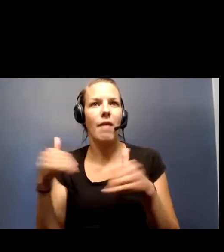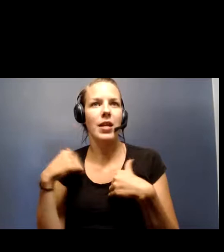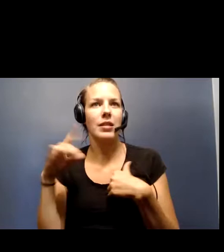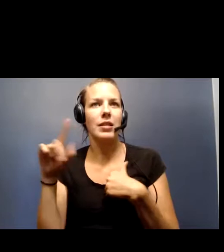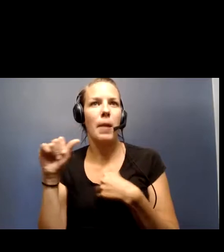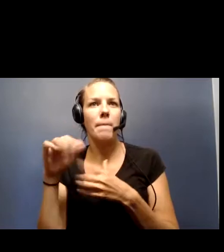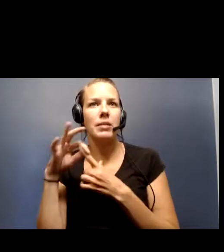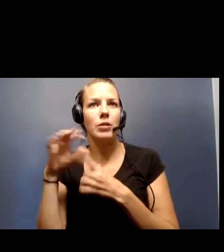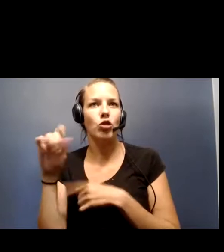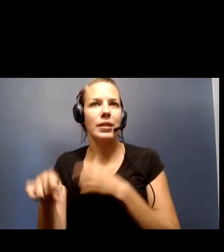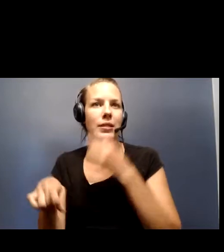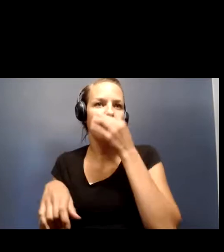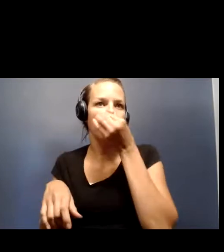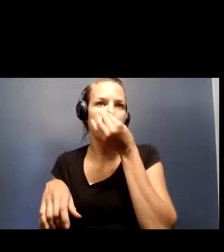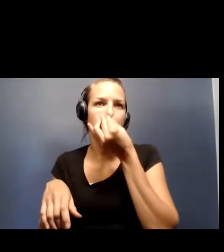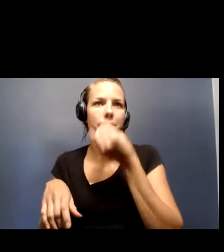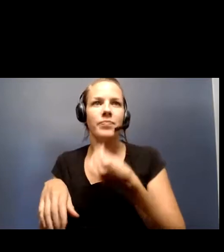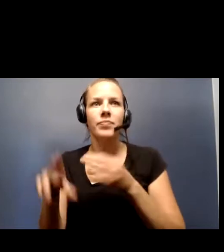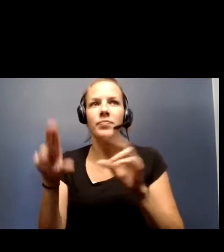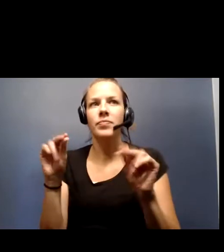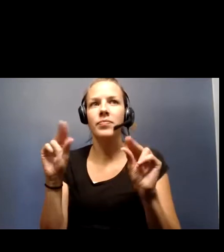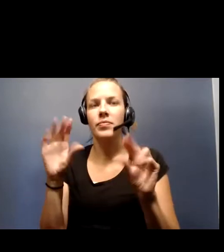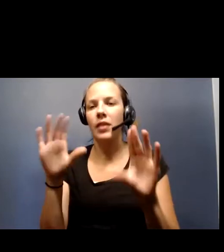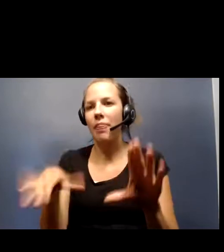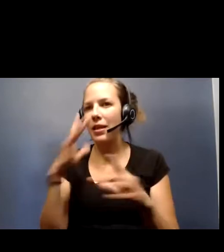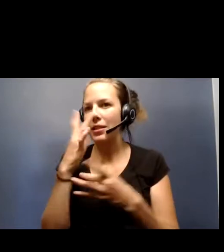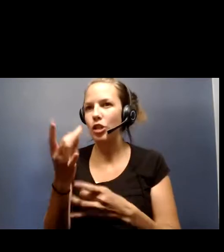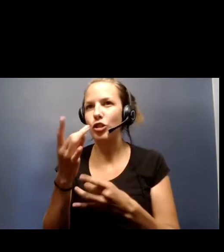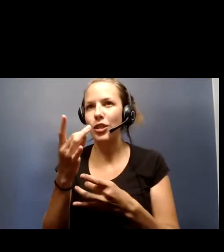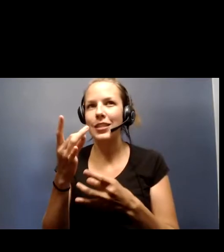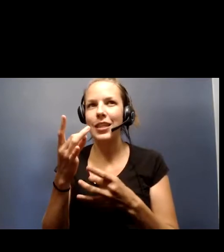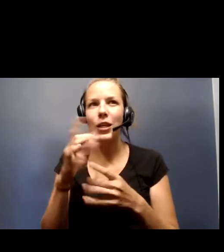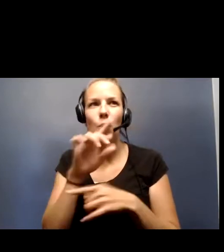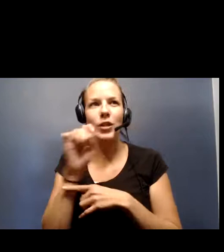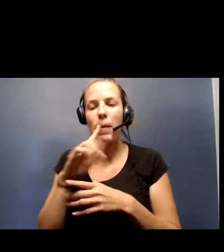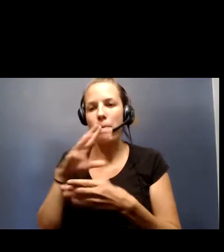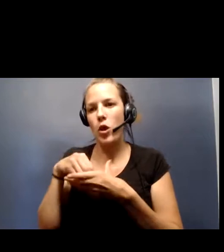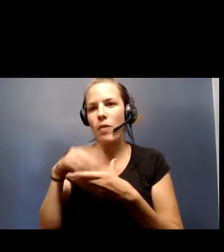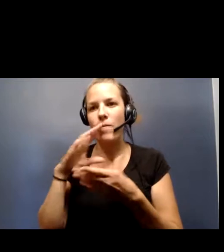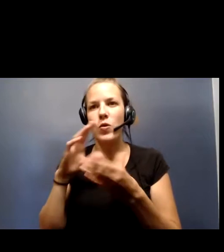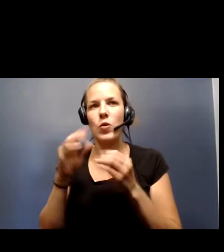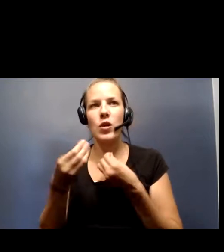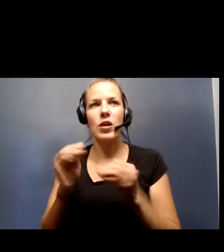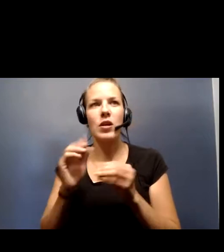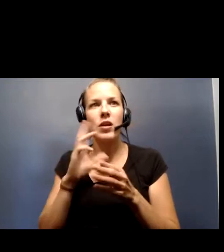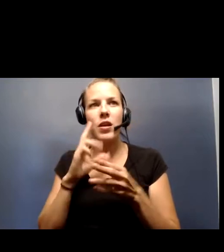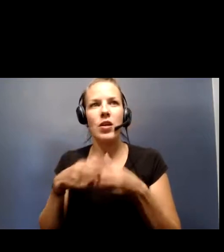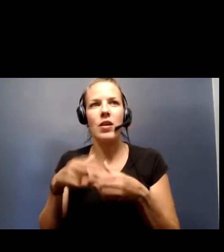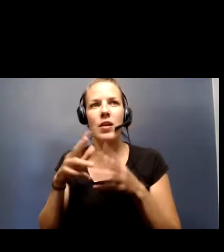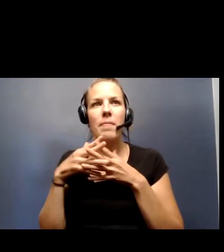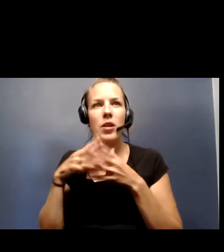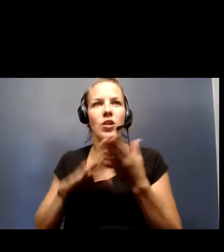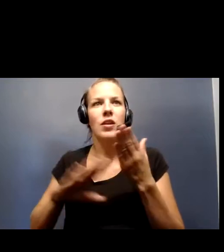special needs? You know, that's an interesting question, and I'm part of an organization called the American College of